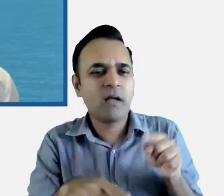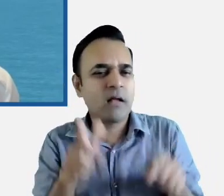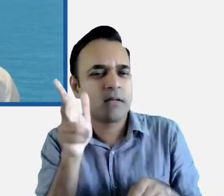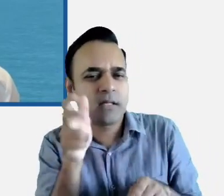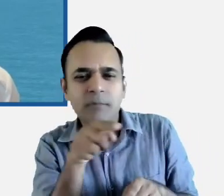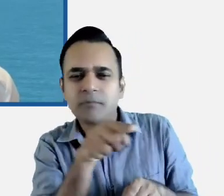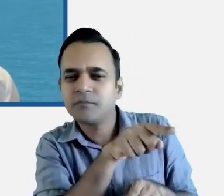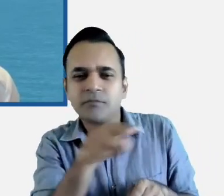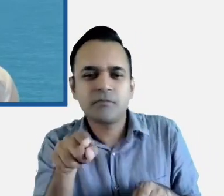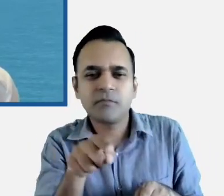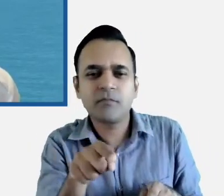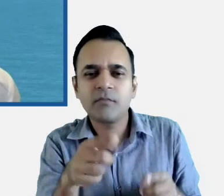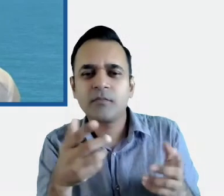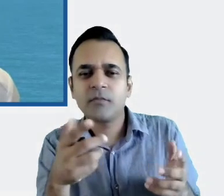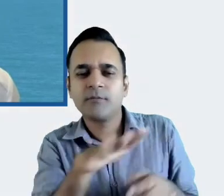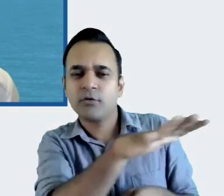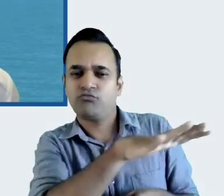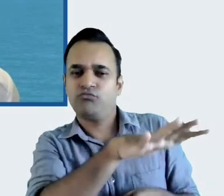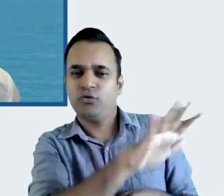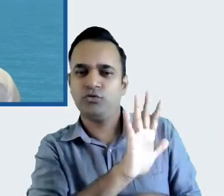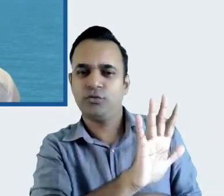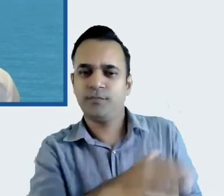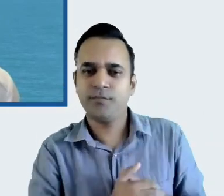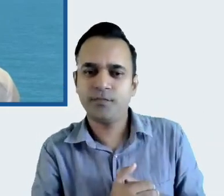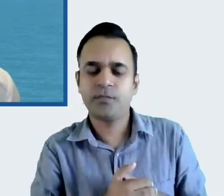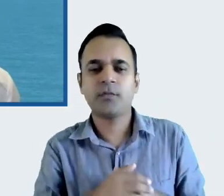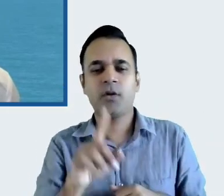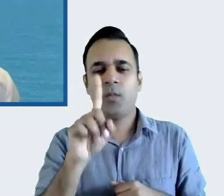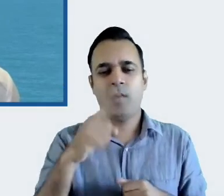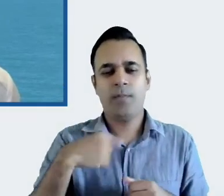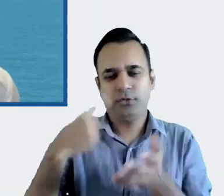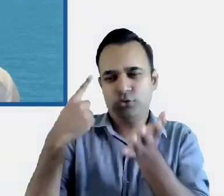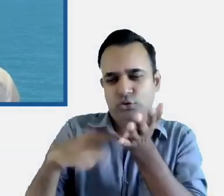sound check. Can you hear us, Mr. Lopez?